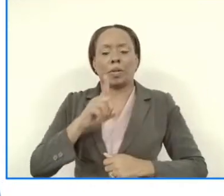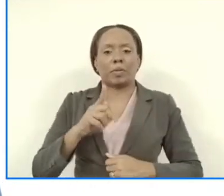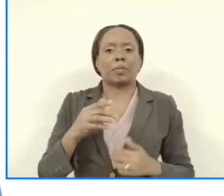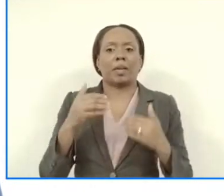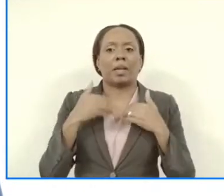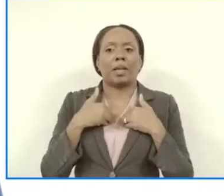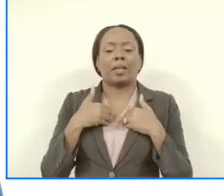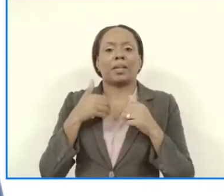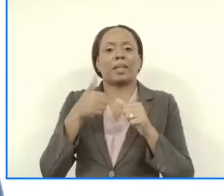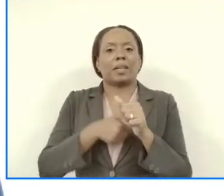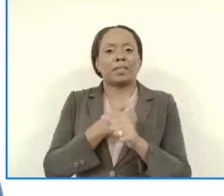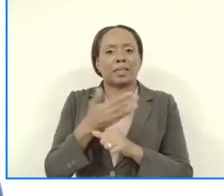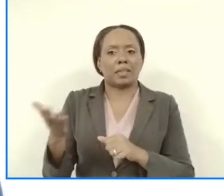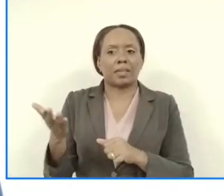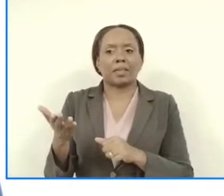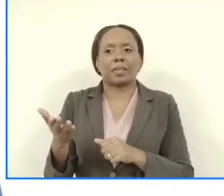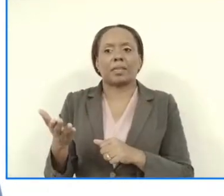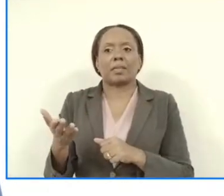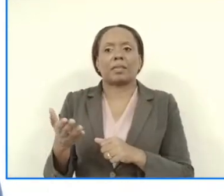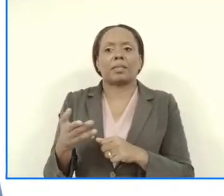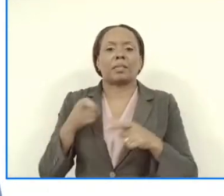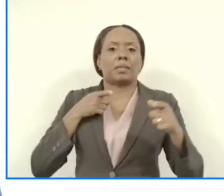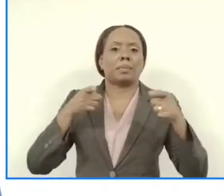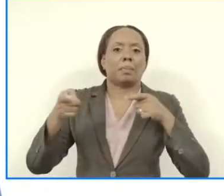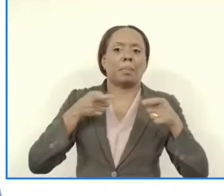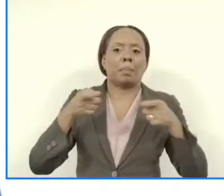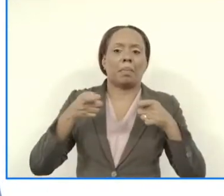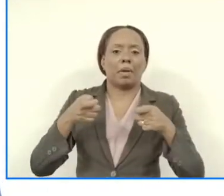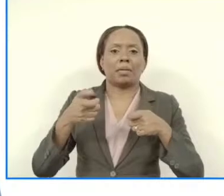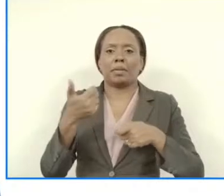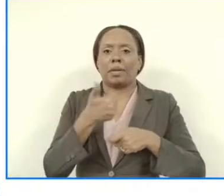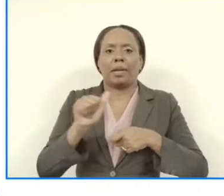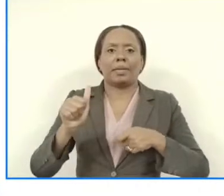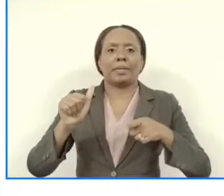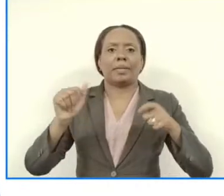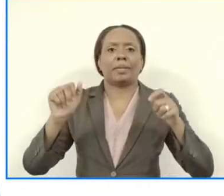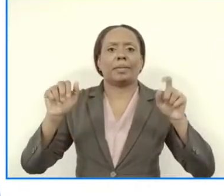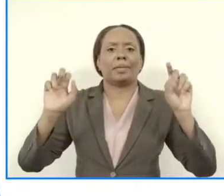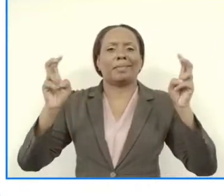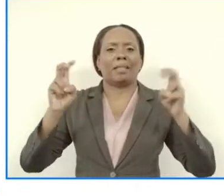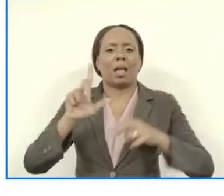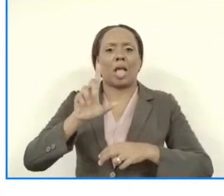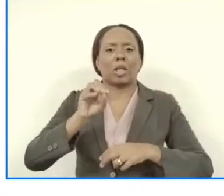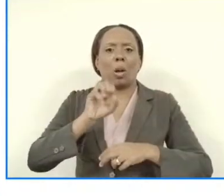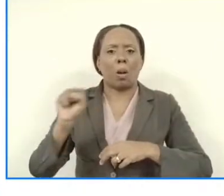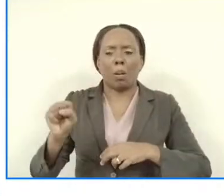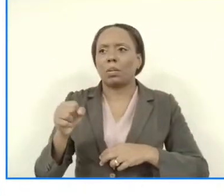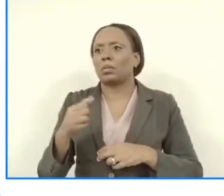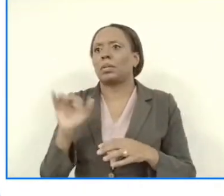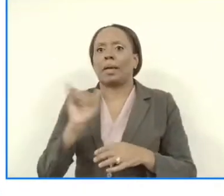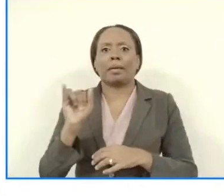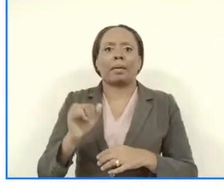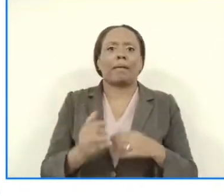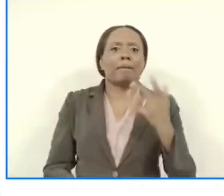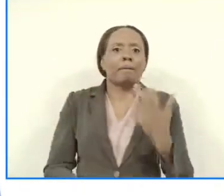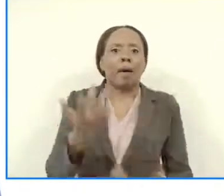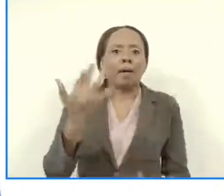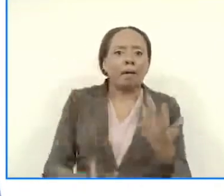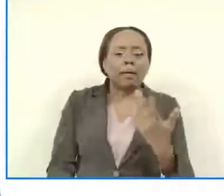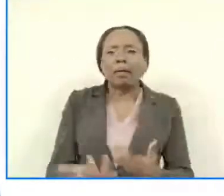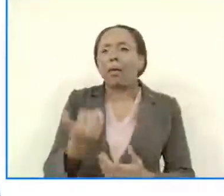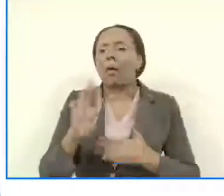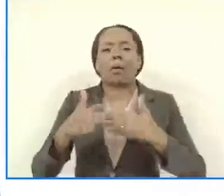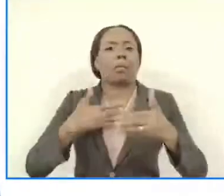have things in place to mitigate and manage against potential losses or issues, whether that be fire or other hazards that might exist.